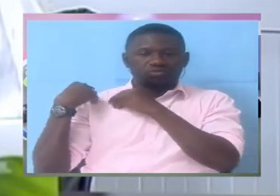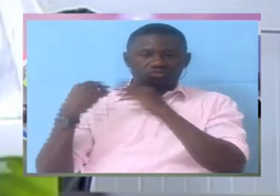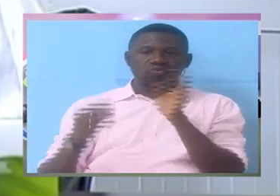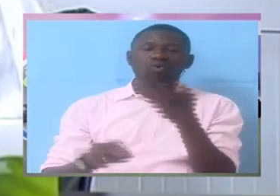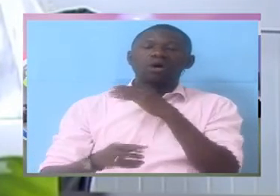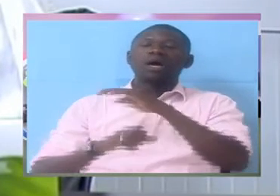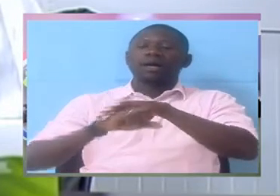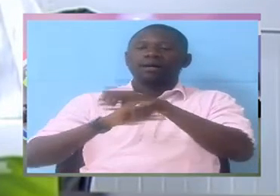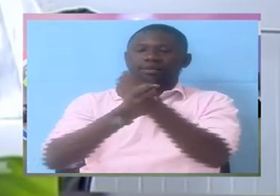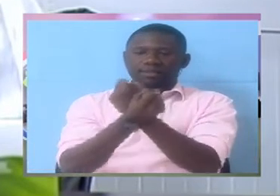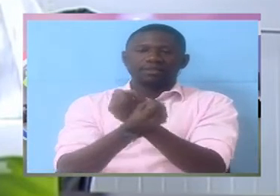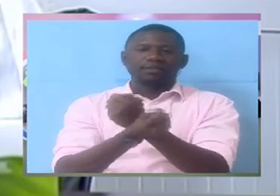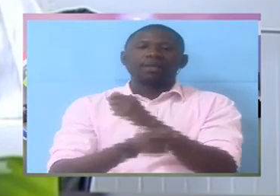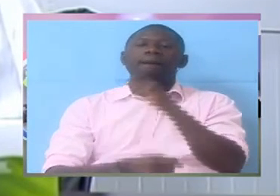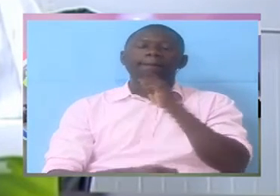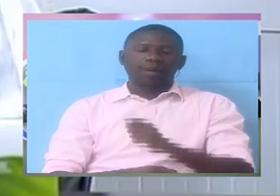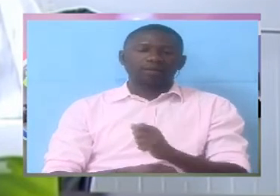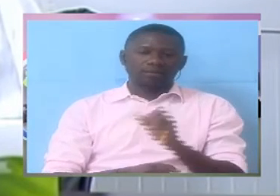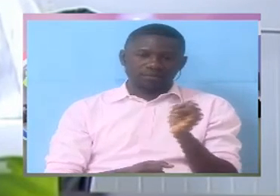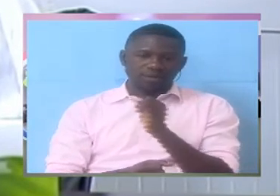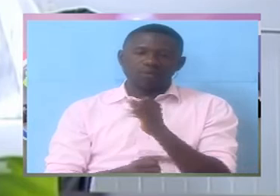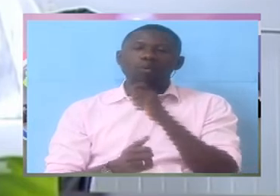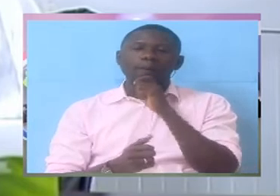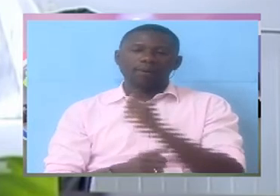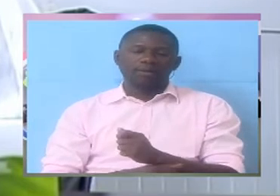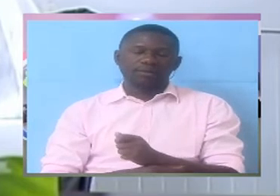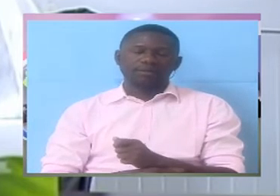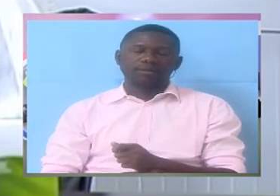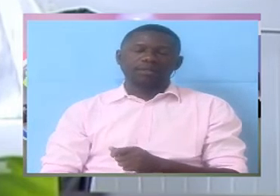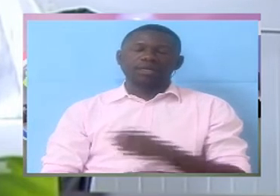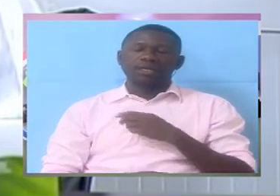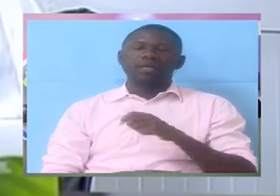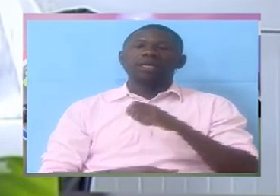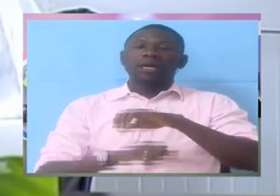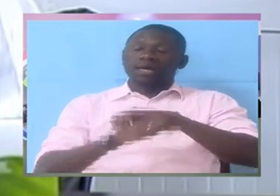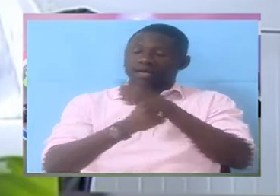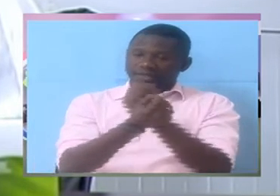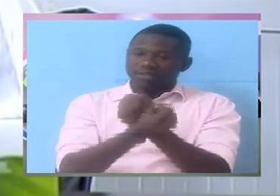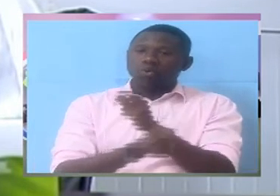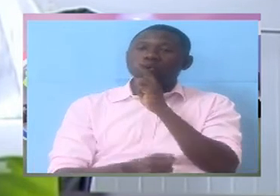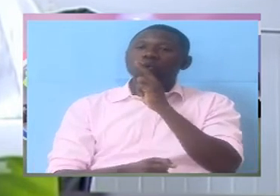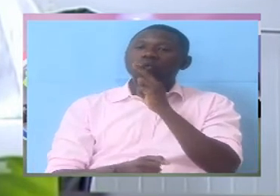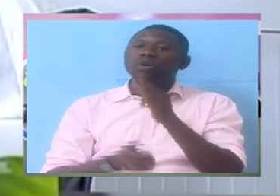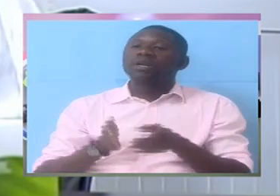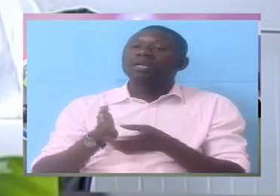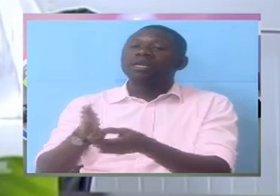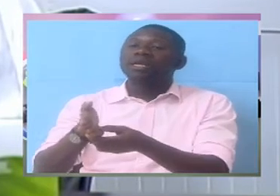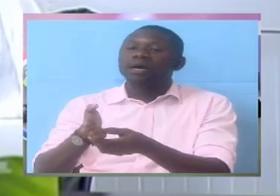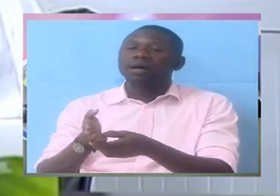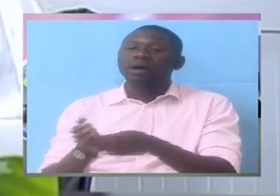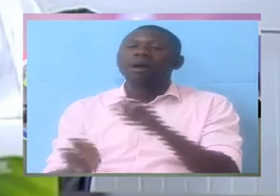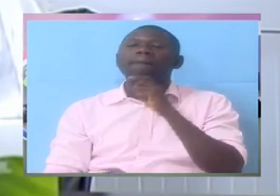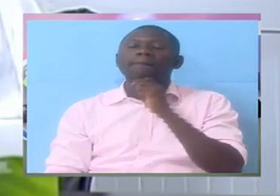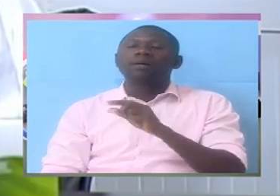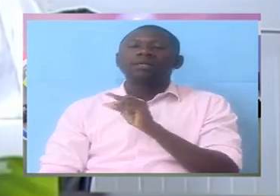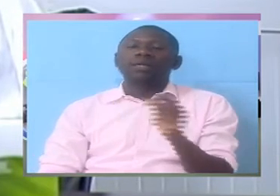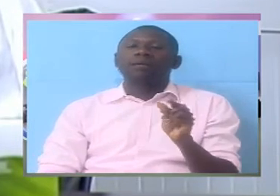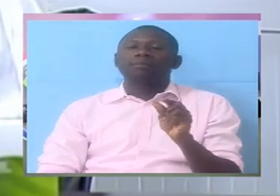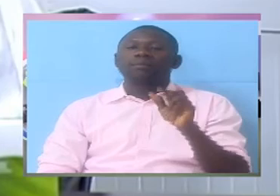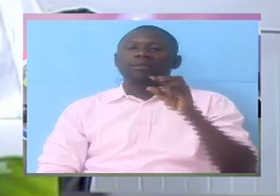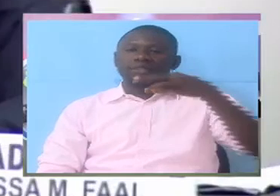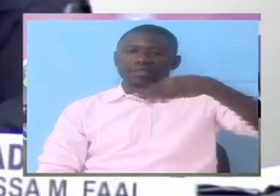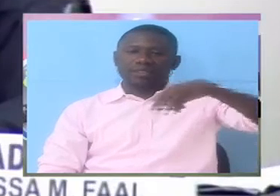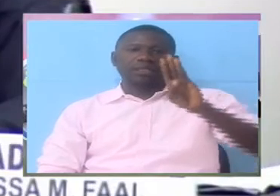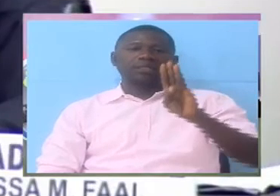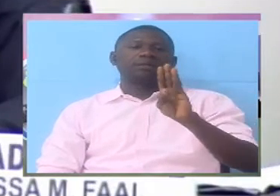puruyeta wo mari muta. The arrest was led by Tatin Baji. Andu men who tata muta meye nyato nkaya ikafole Tatin